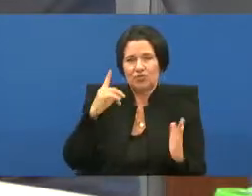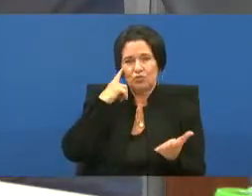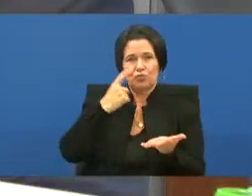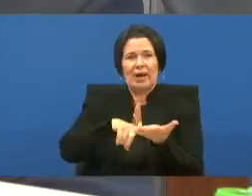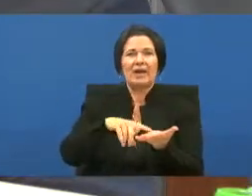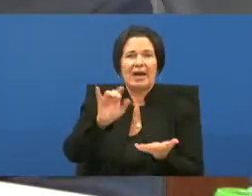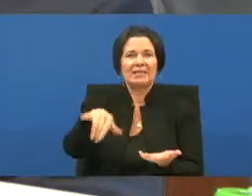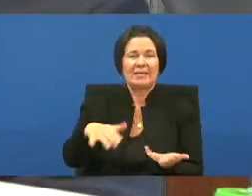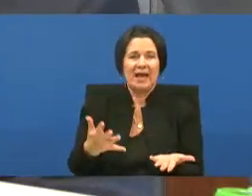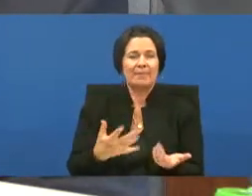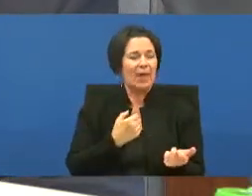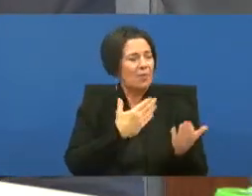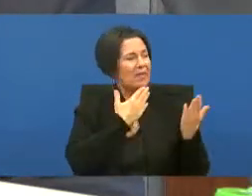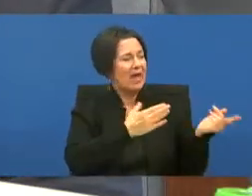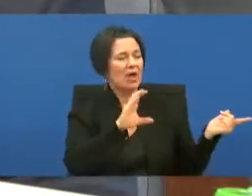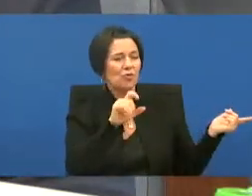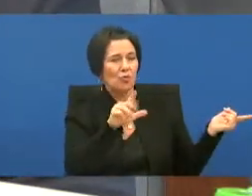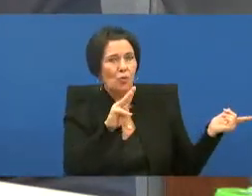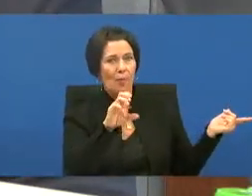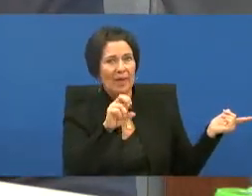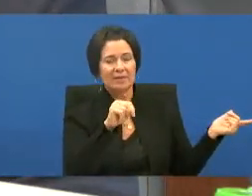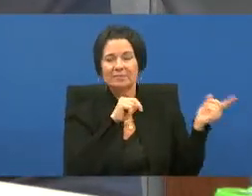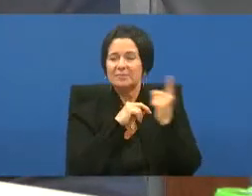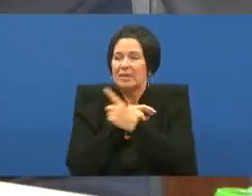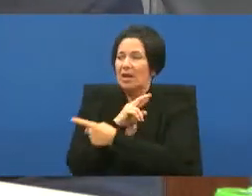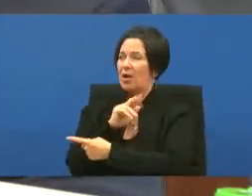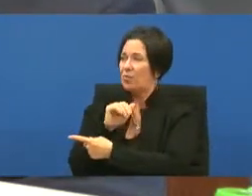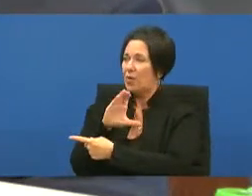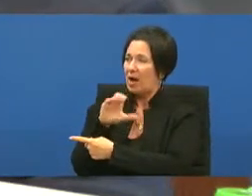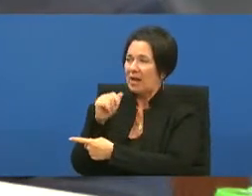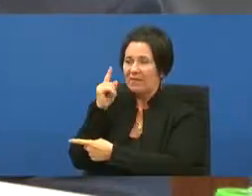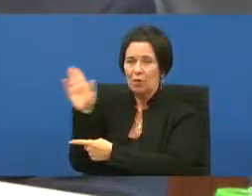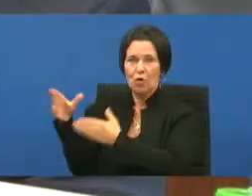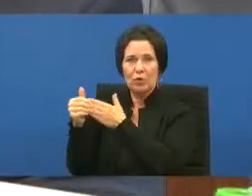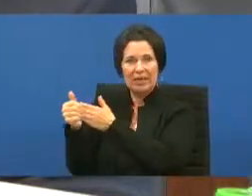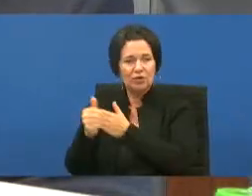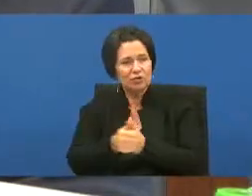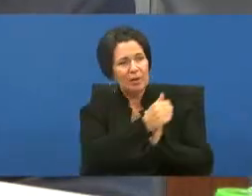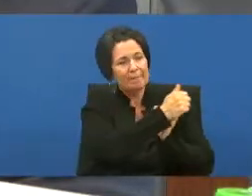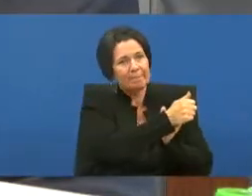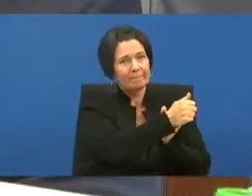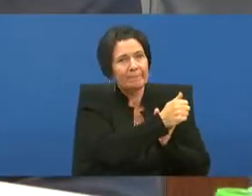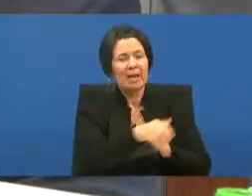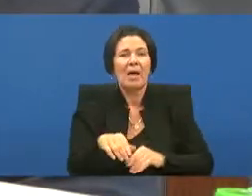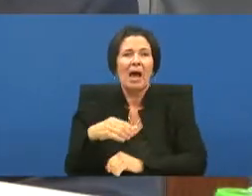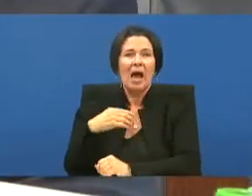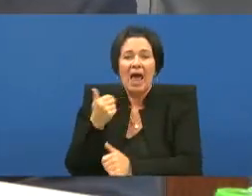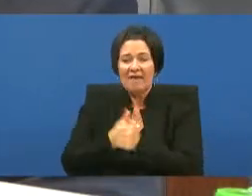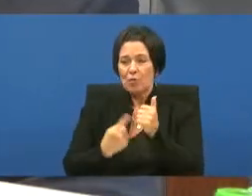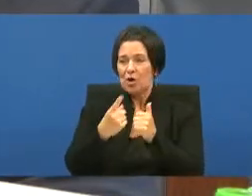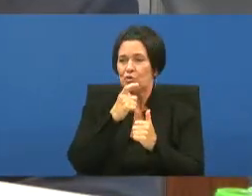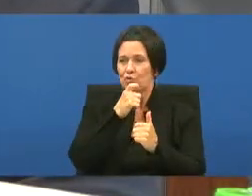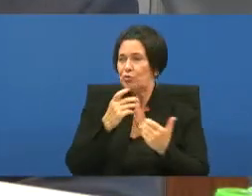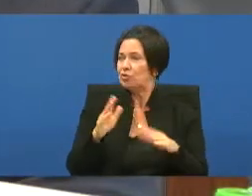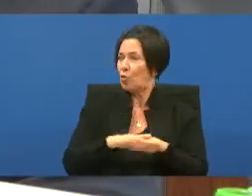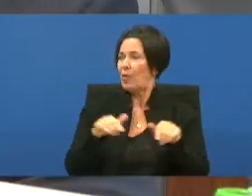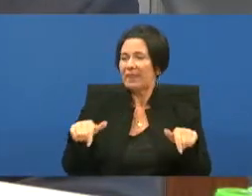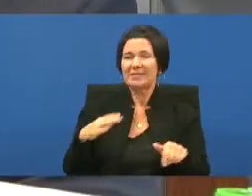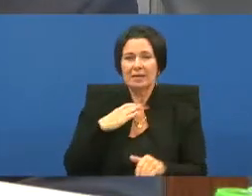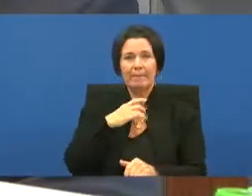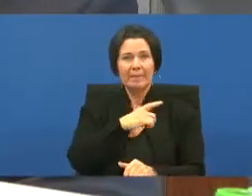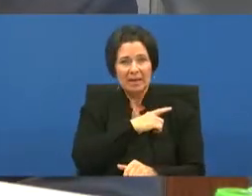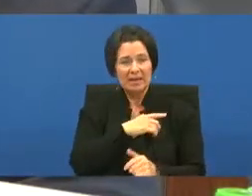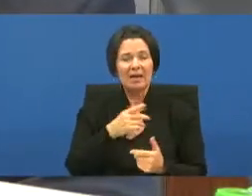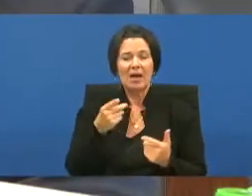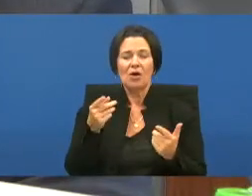want to thank Councilwoman Coleman and Councilwoman Rocca for their leadership, along with everybody else that served on this committee for all the work that they've done in